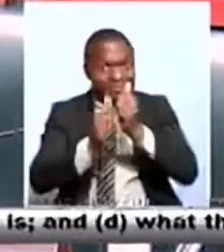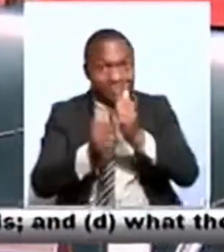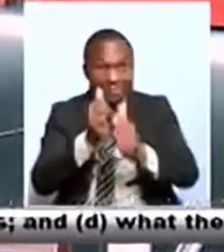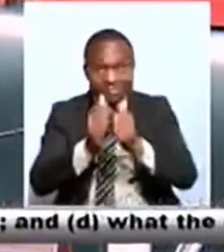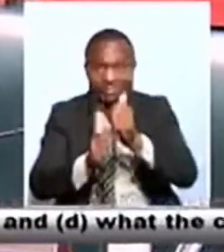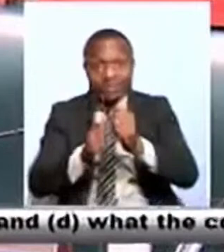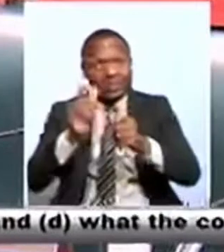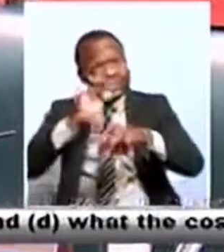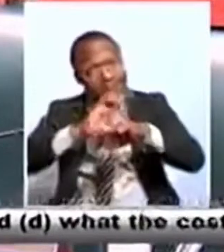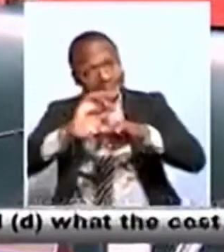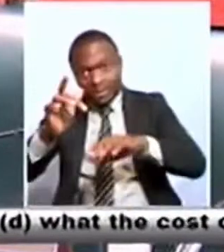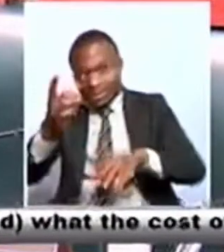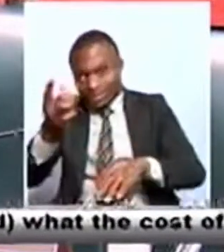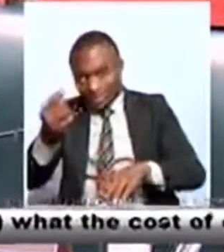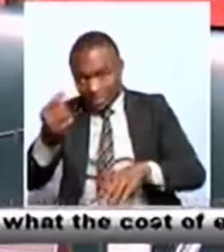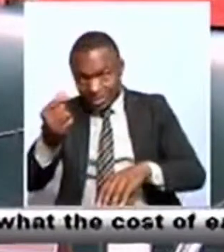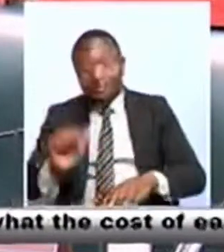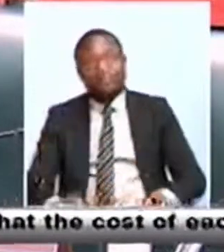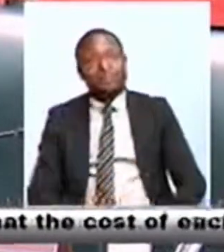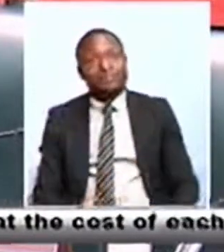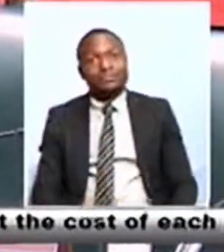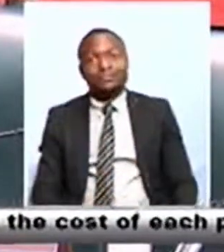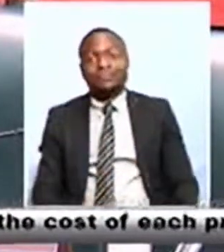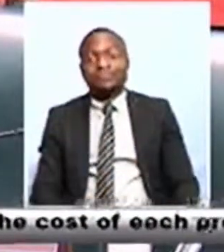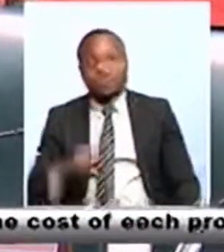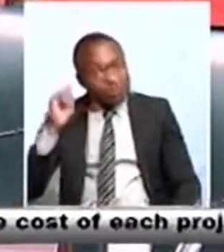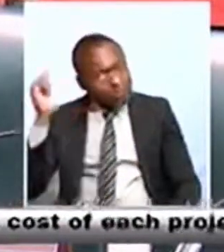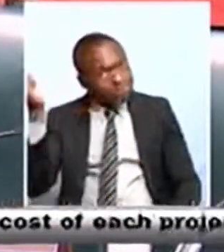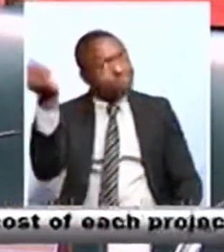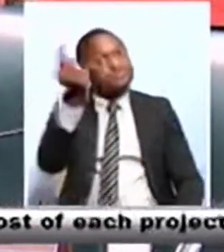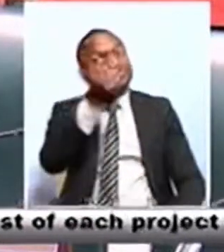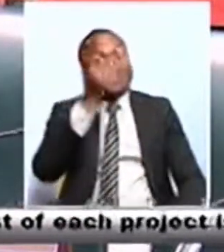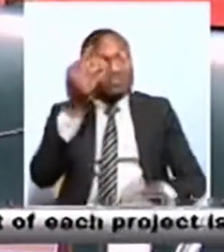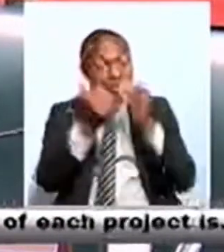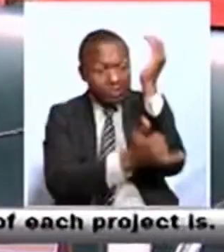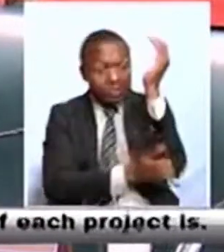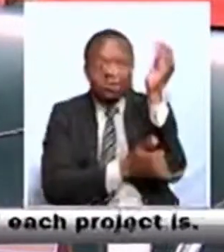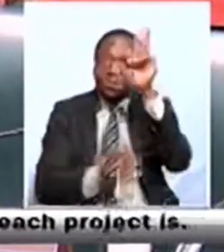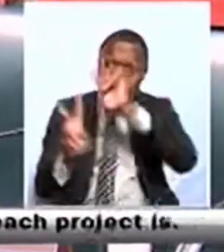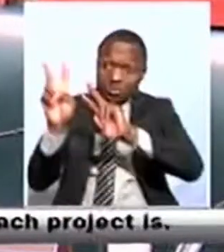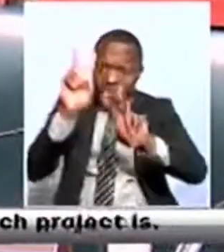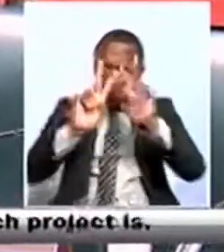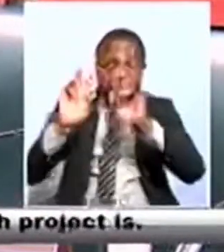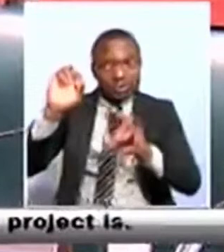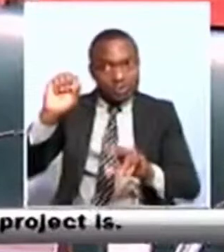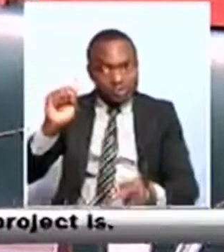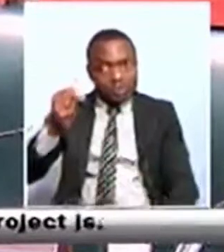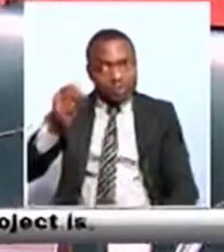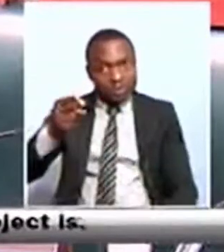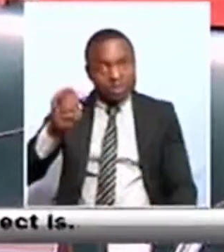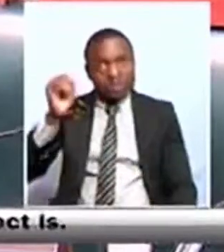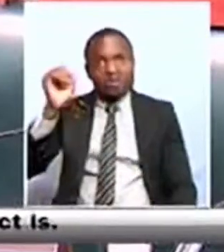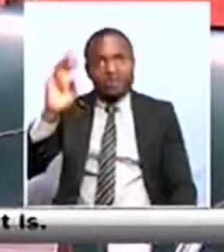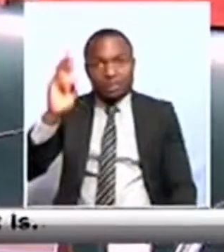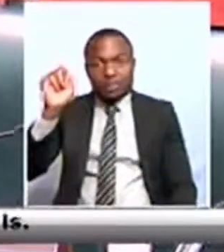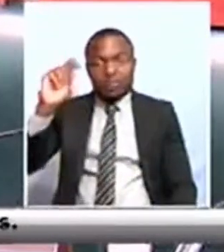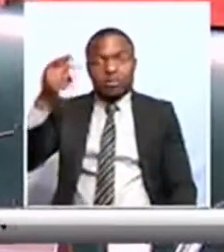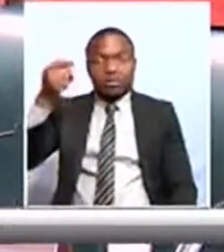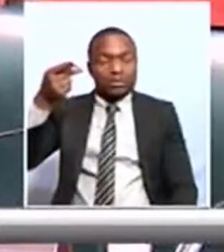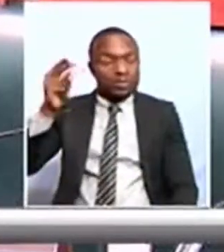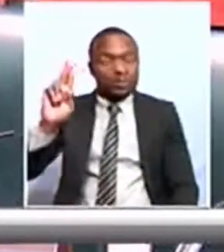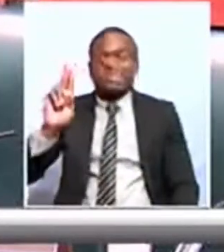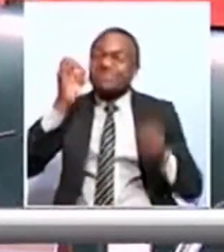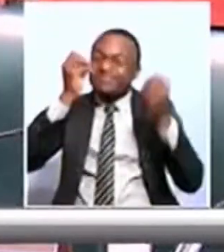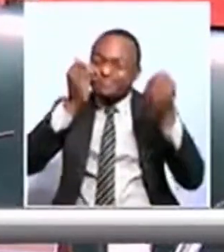lack of funds throughout the country. When you visit Ishwangandu, there are so many,